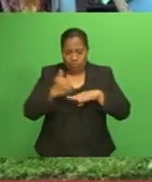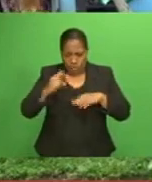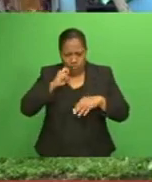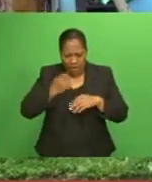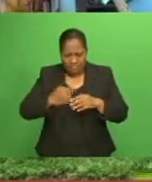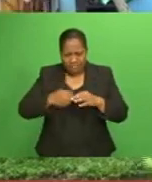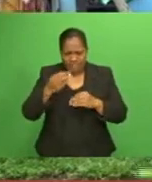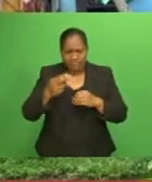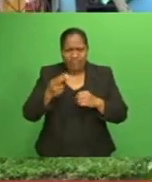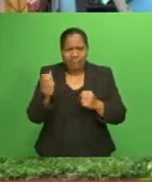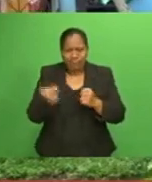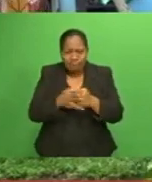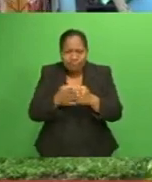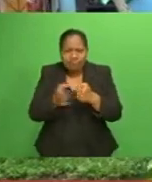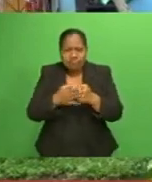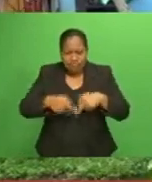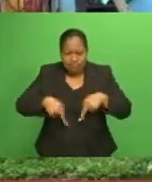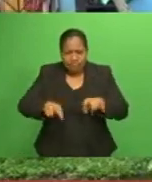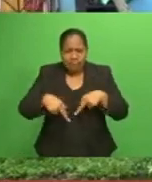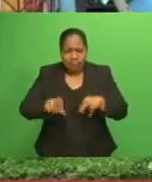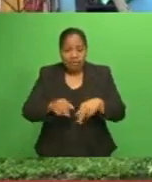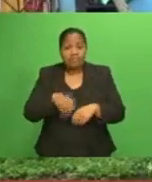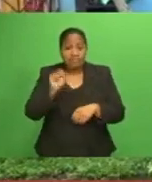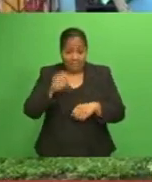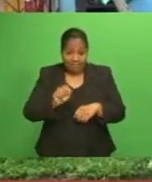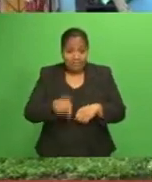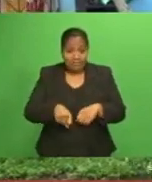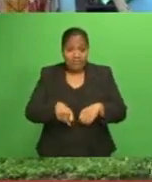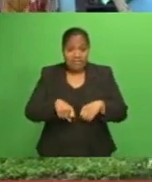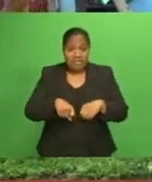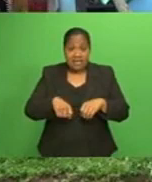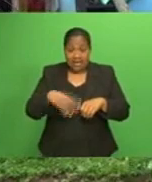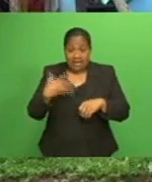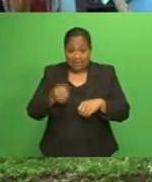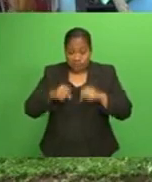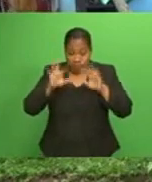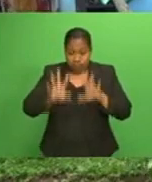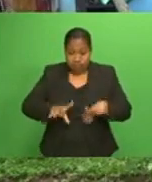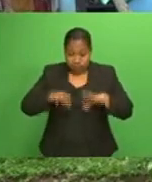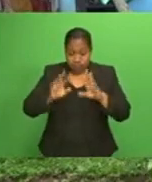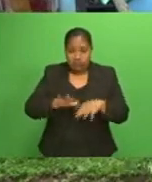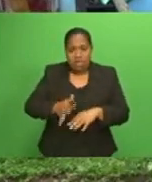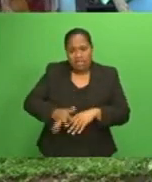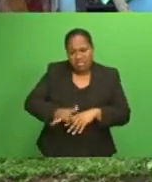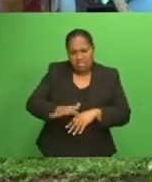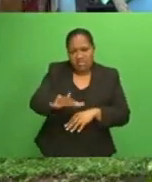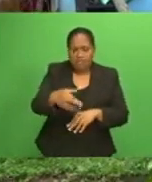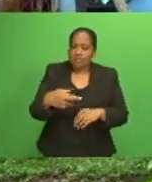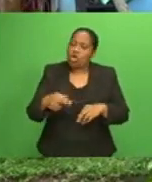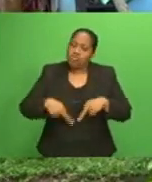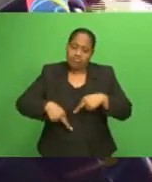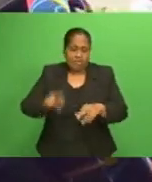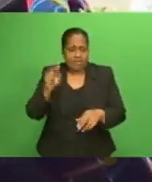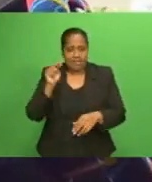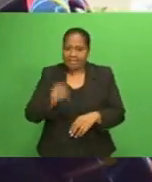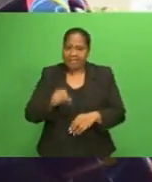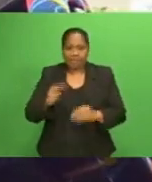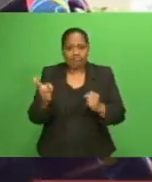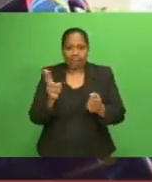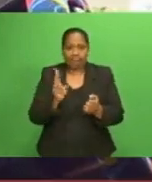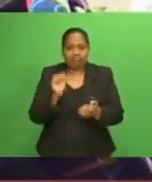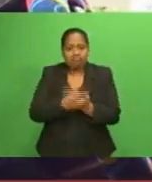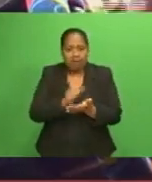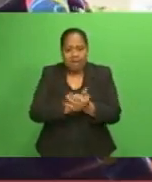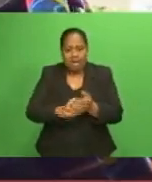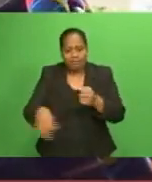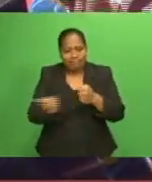Rain can be a factor, but I think the number of cars in the country is the biggest contributor. So our roads need a total rehabilitation work. I changed all